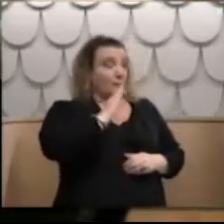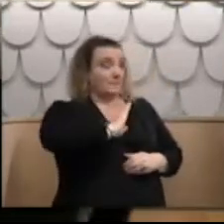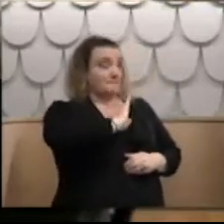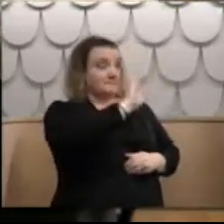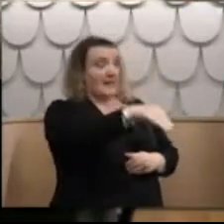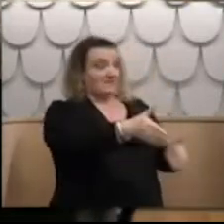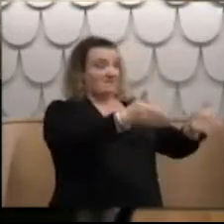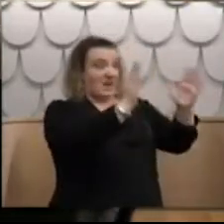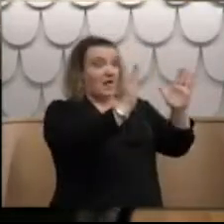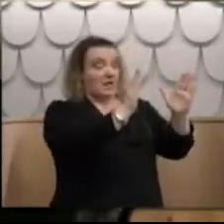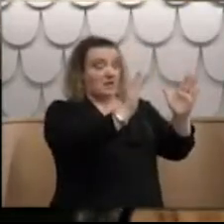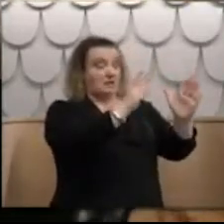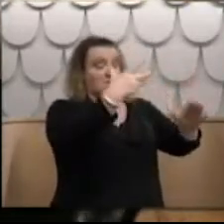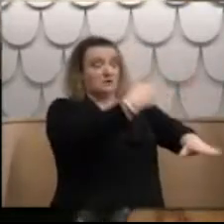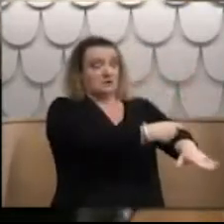When I went back to the villas.